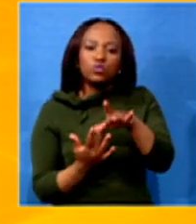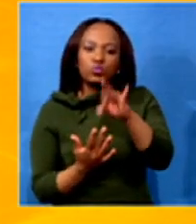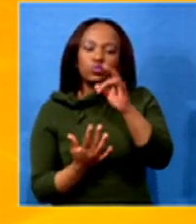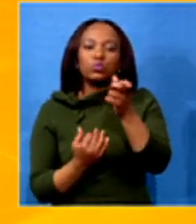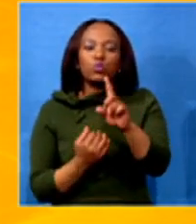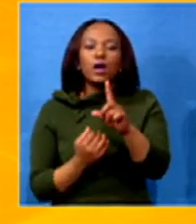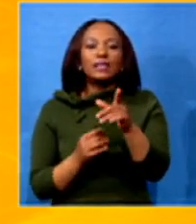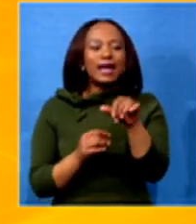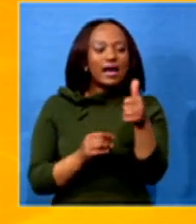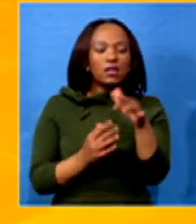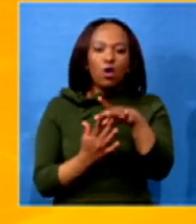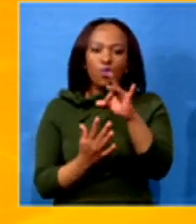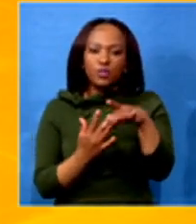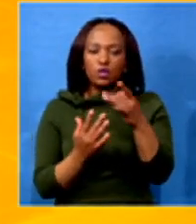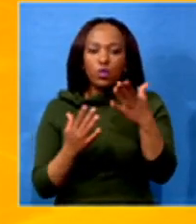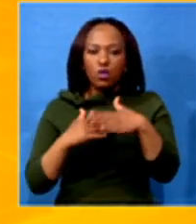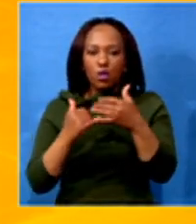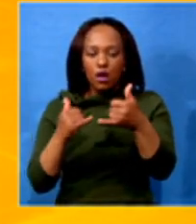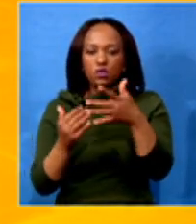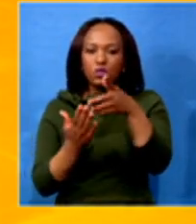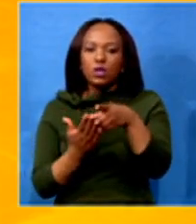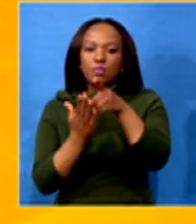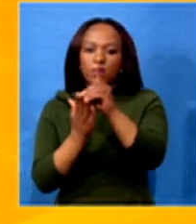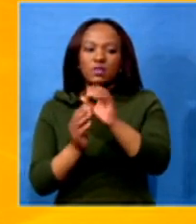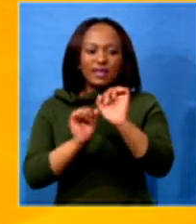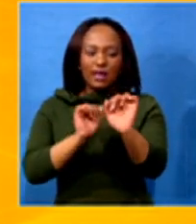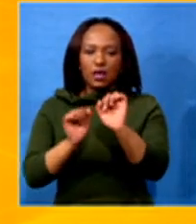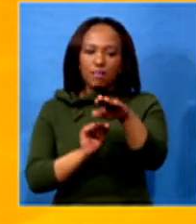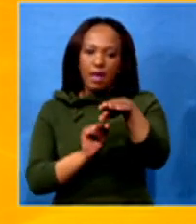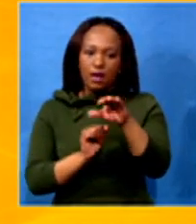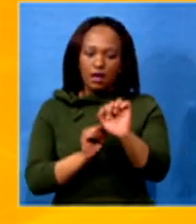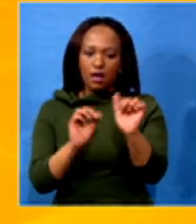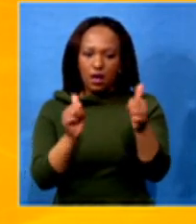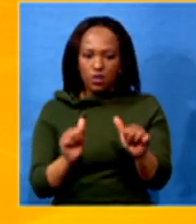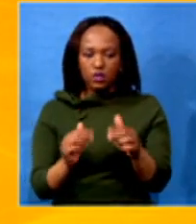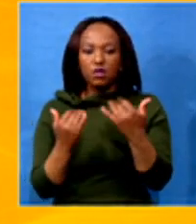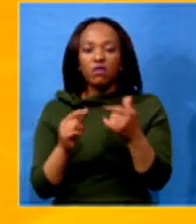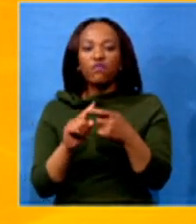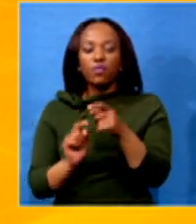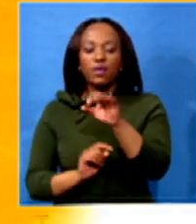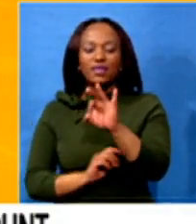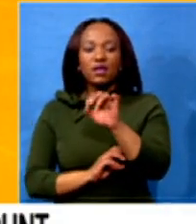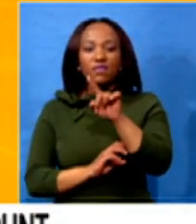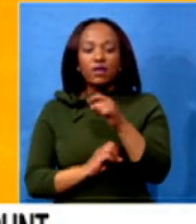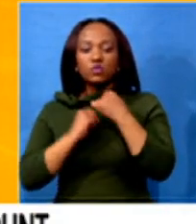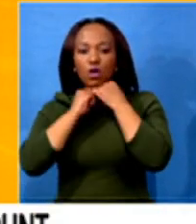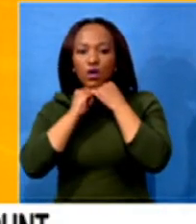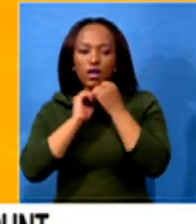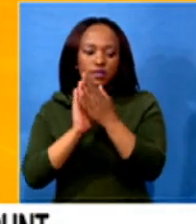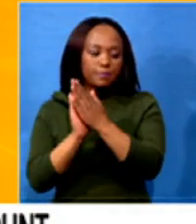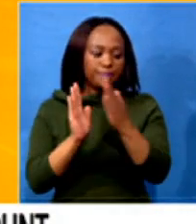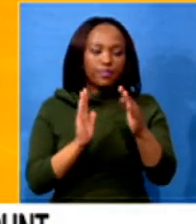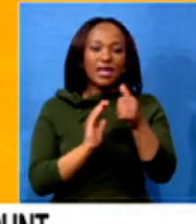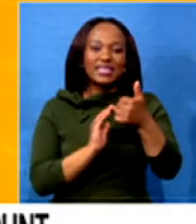relevant option online to deposit directly into their bank accounts. Now, from the 31st of August until the 6th of